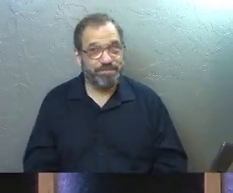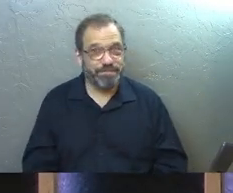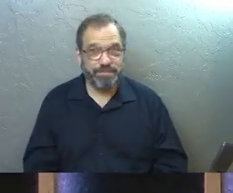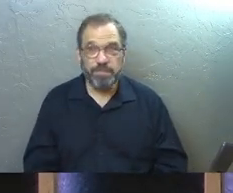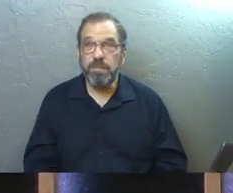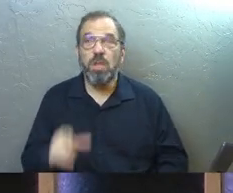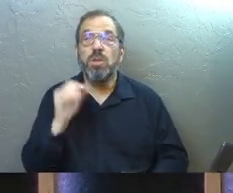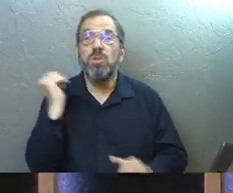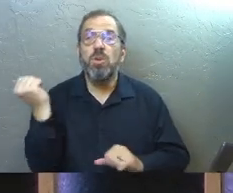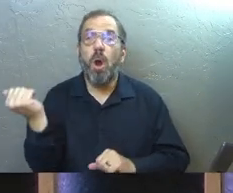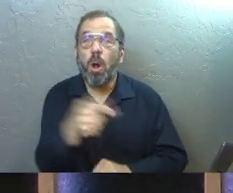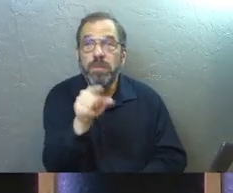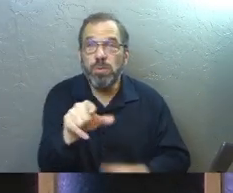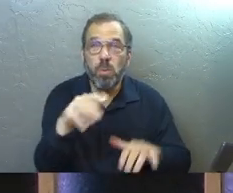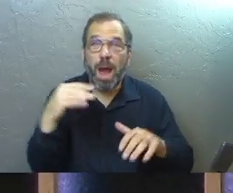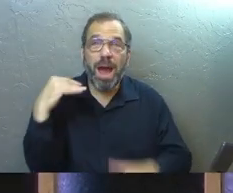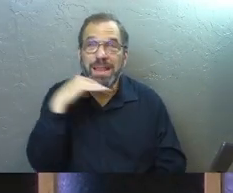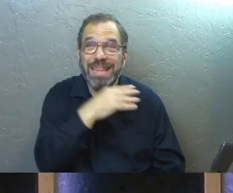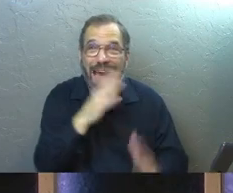You're all liars.